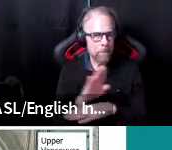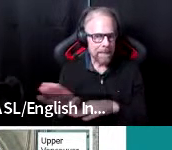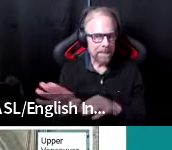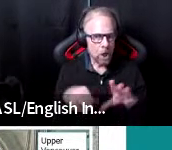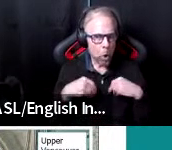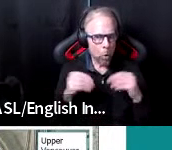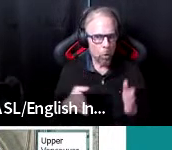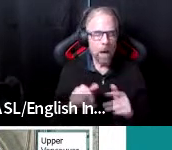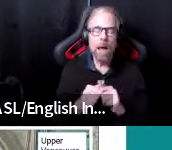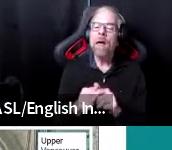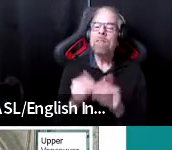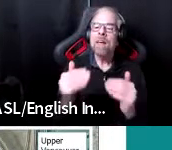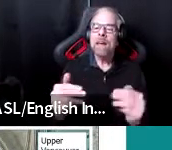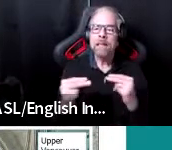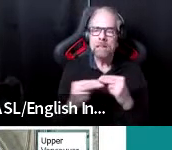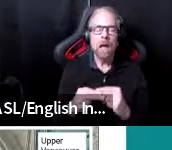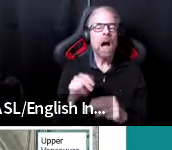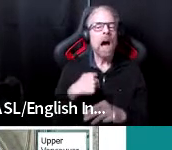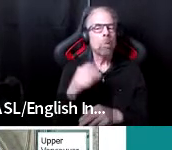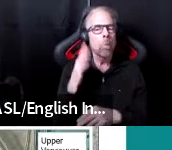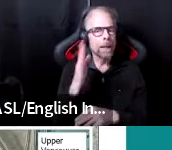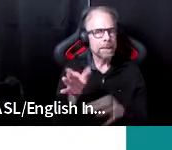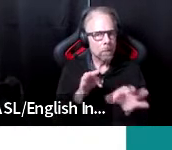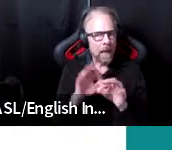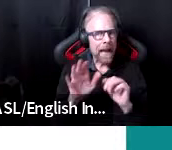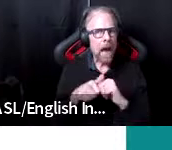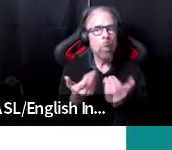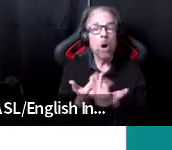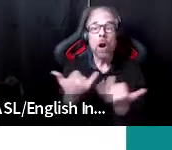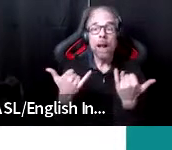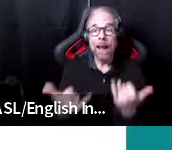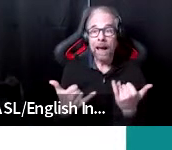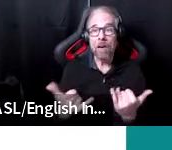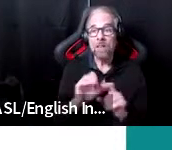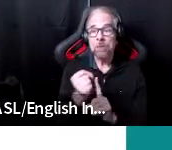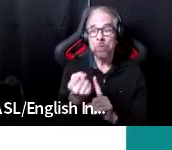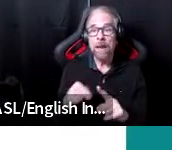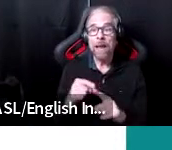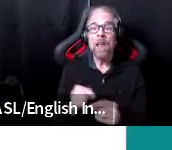describe where we are in the right-of-way process. Next slide.